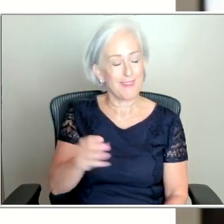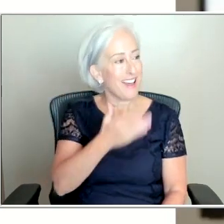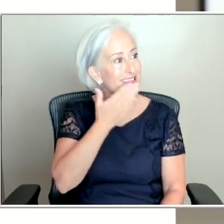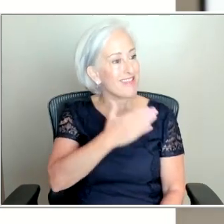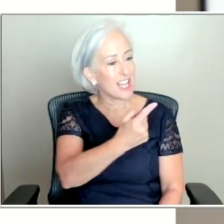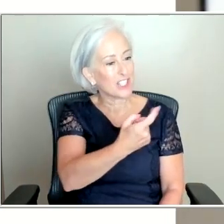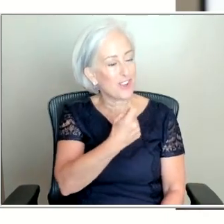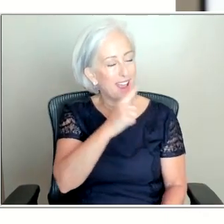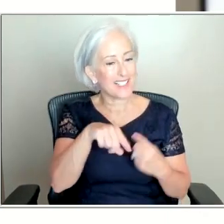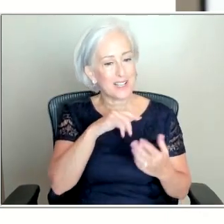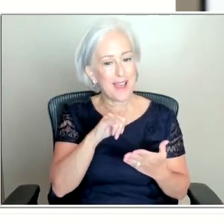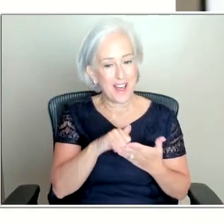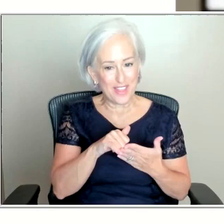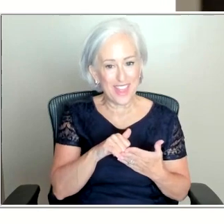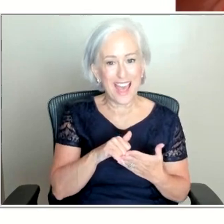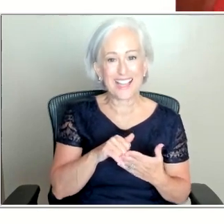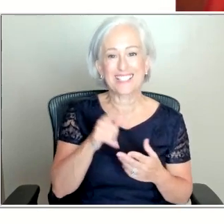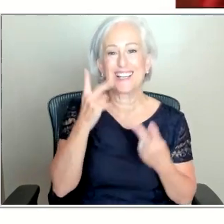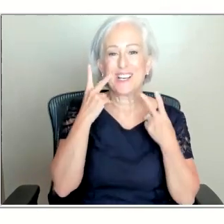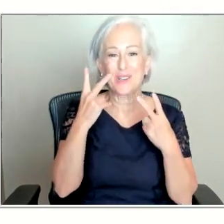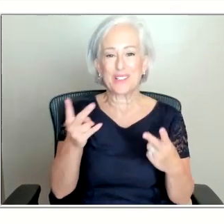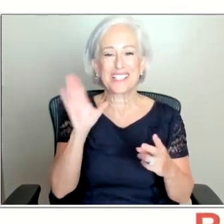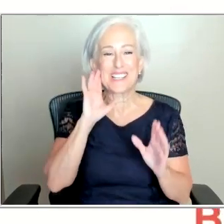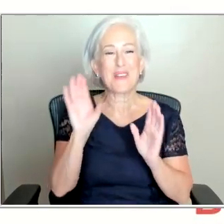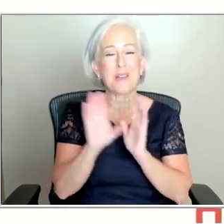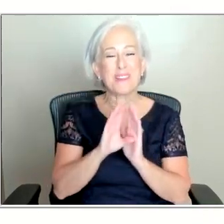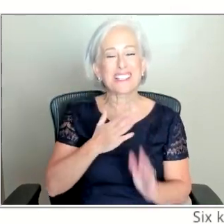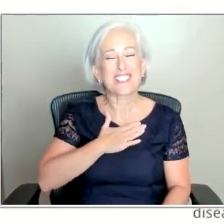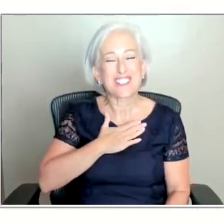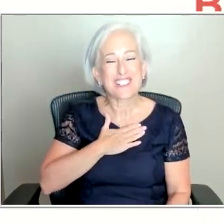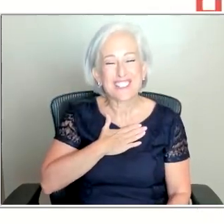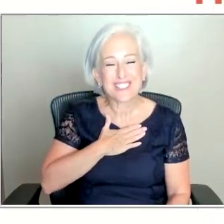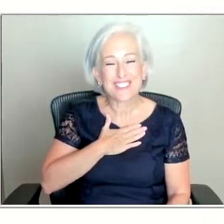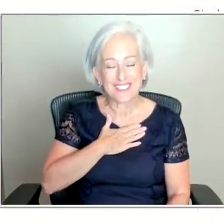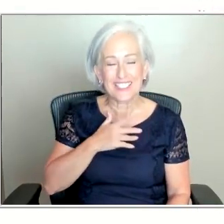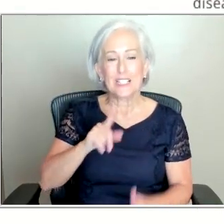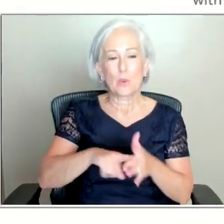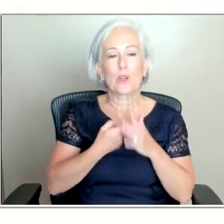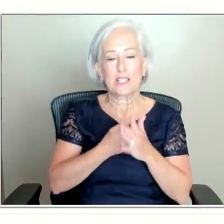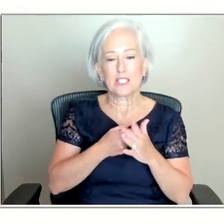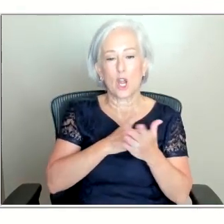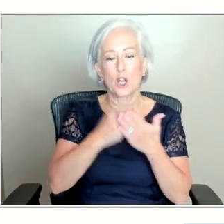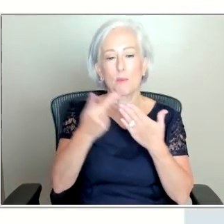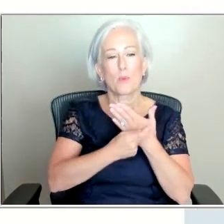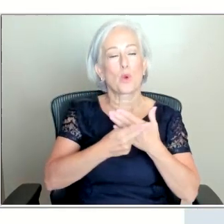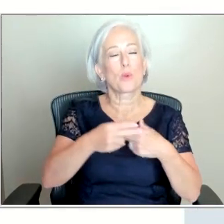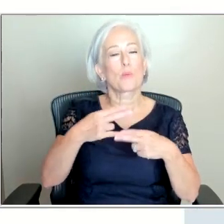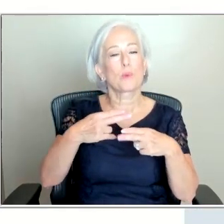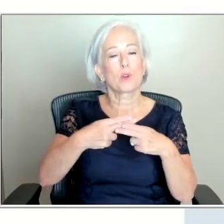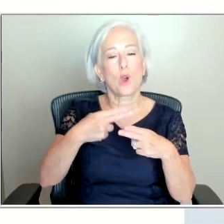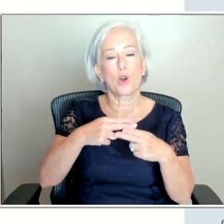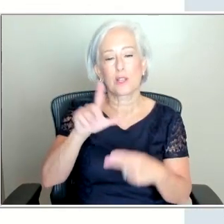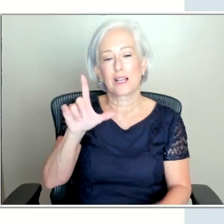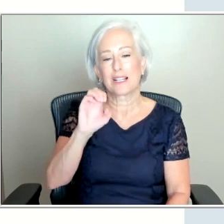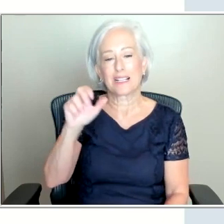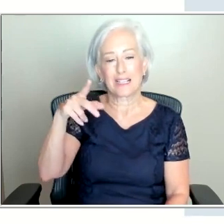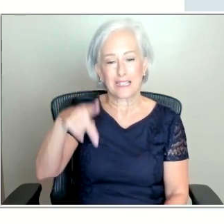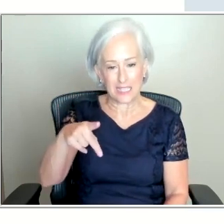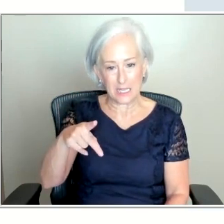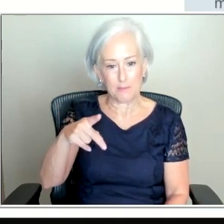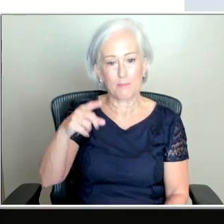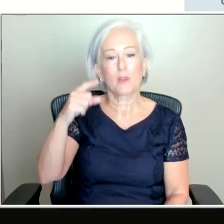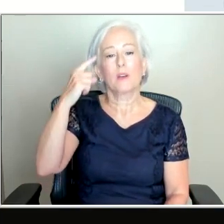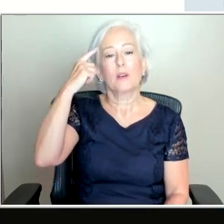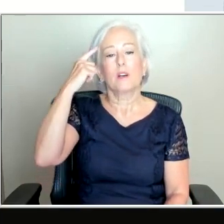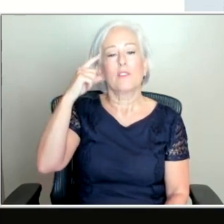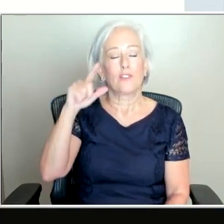this. There's my picture. We've started this program called LEAP. It stands for Lifestyle Empowerment for Alzheimer's